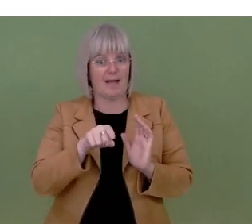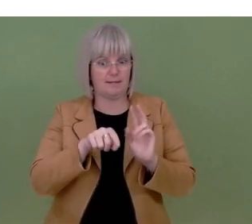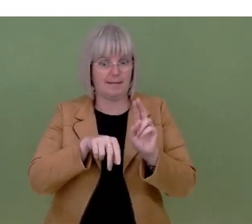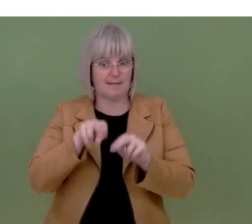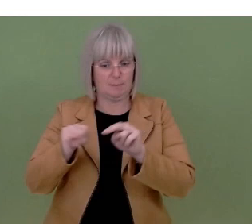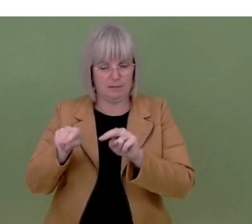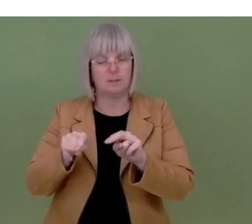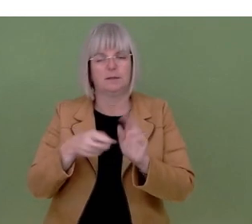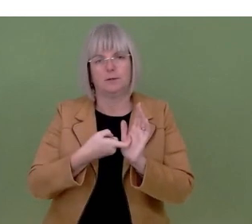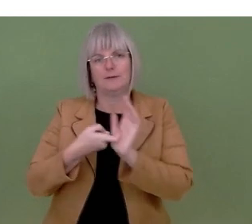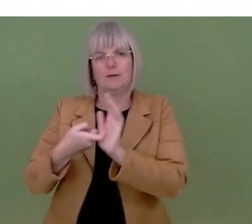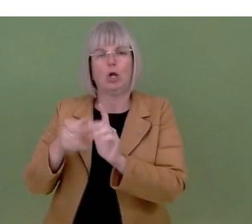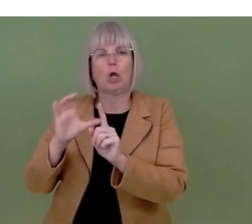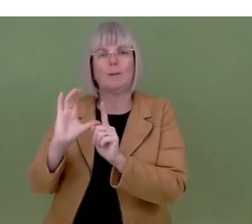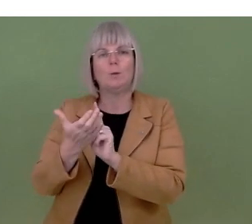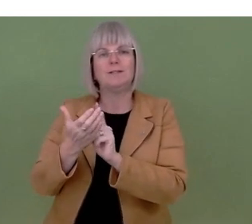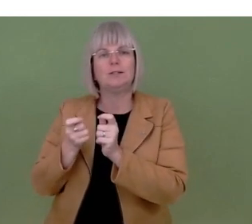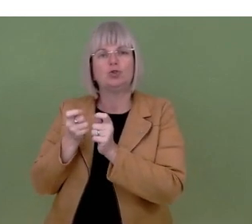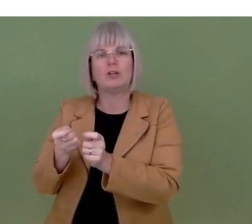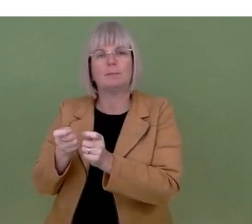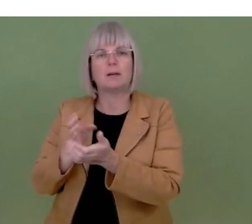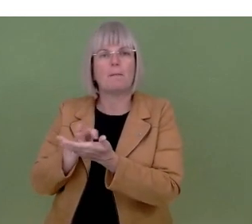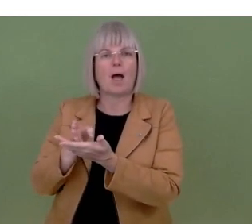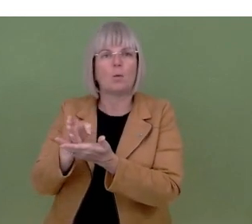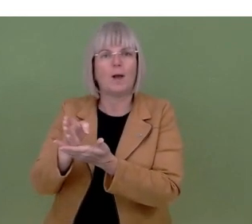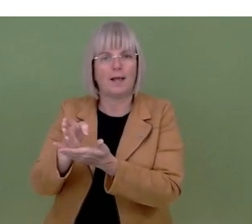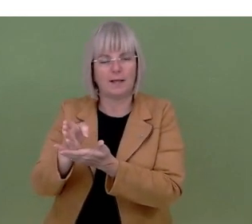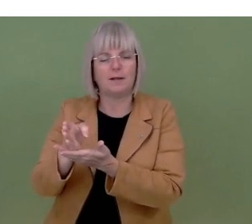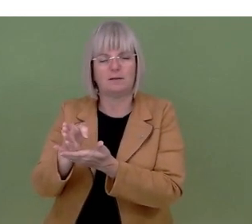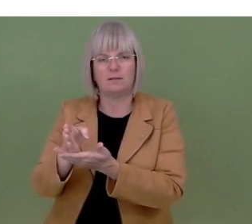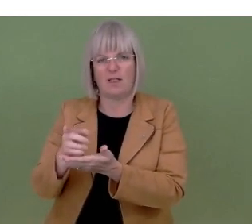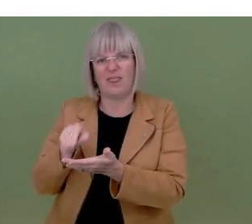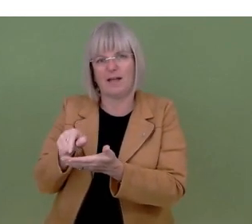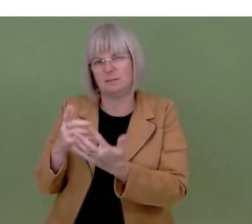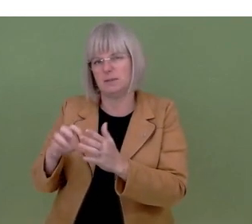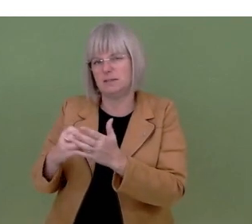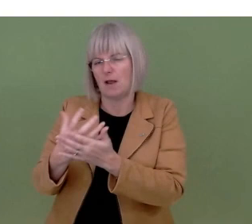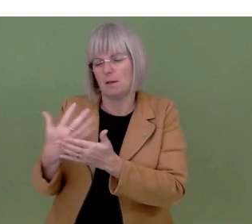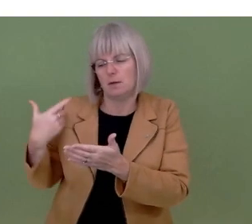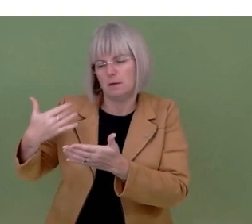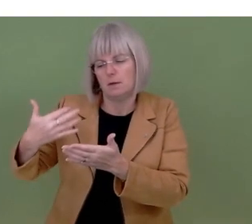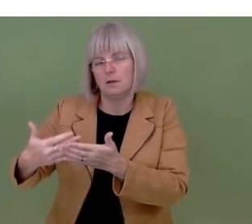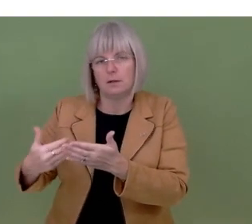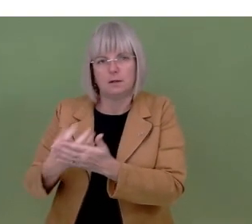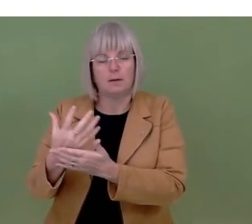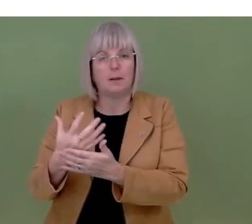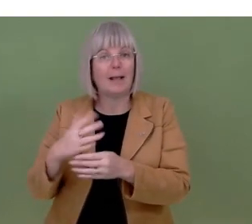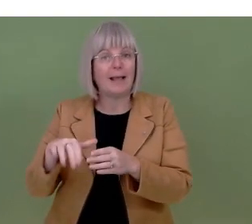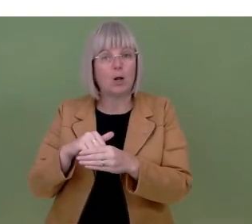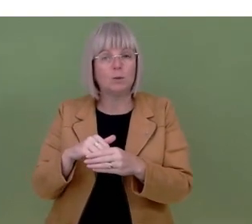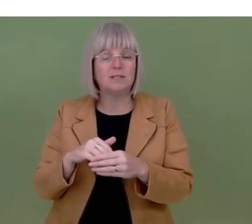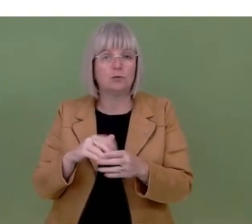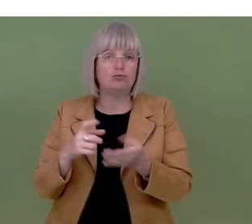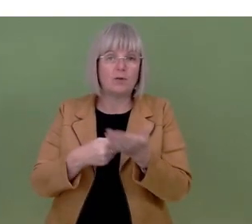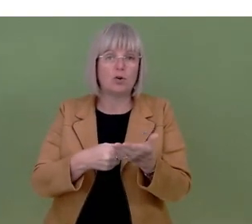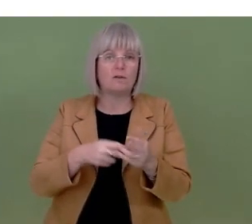treatment pathway, which we've developed over time. And as you can see there, that includes referral onto FND psychology,